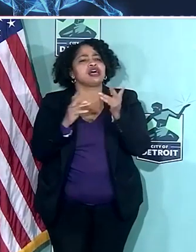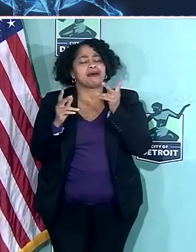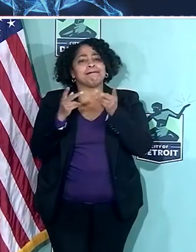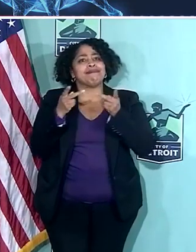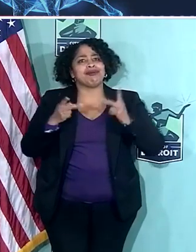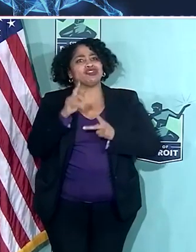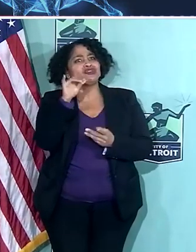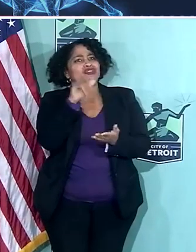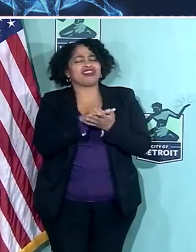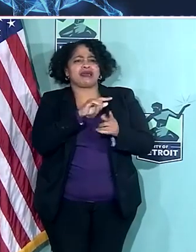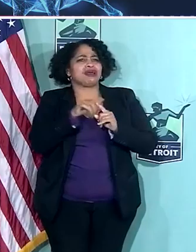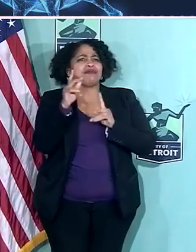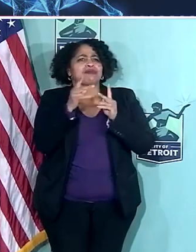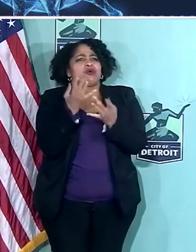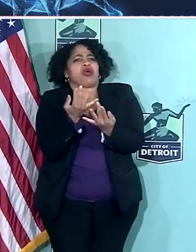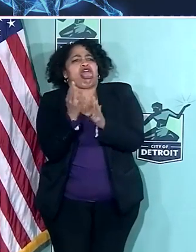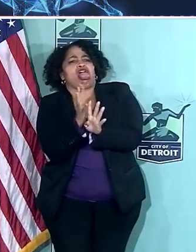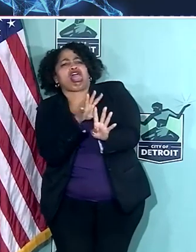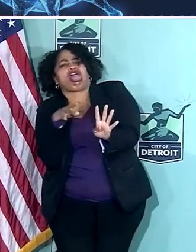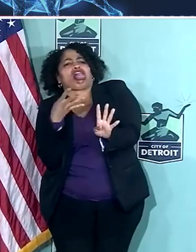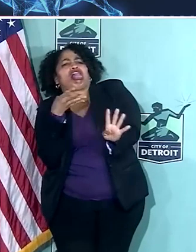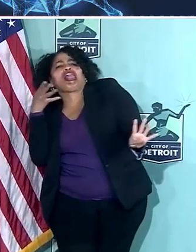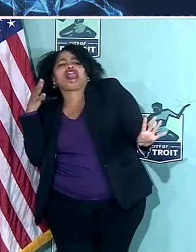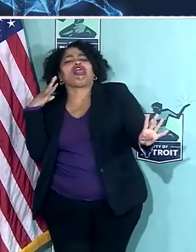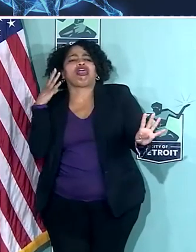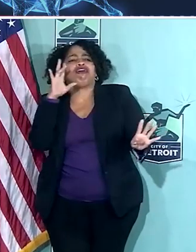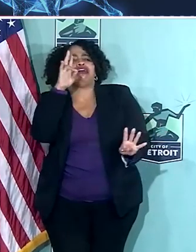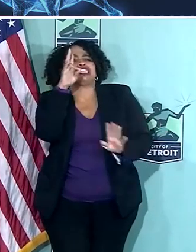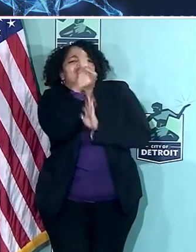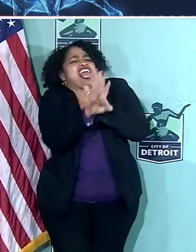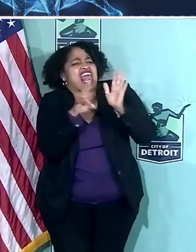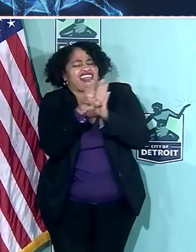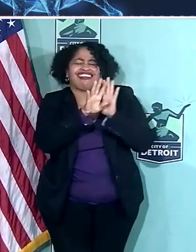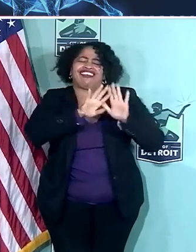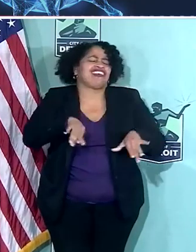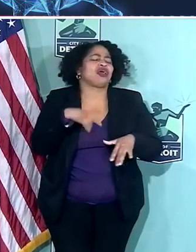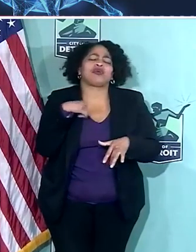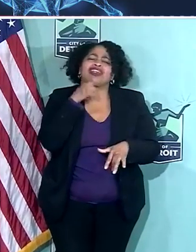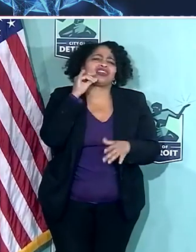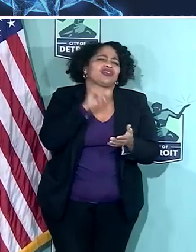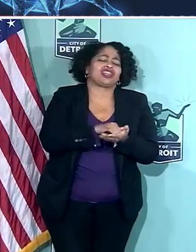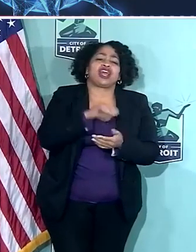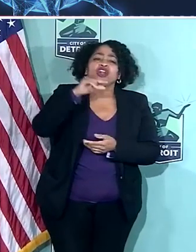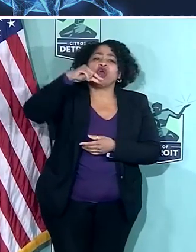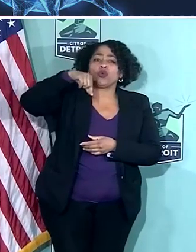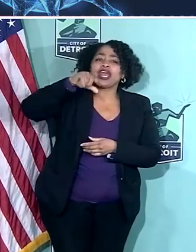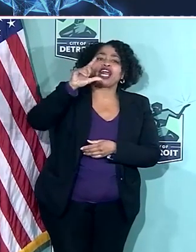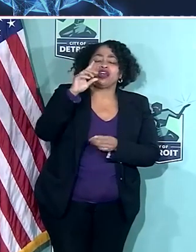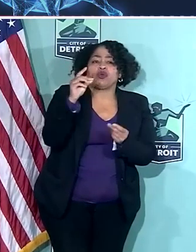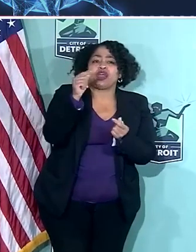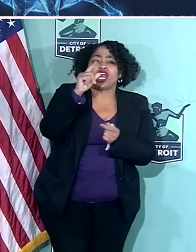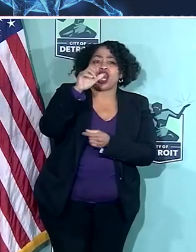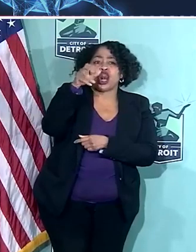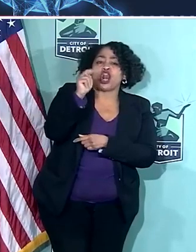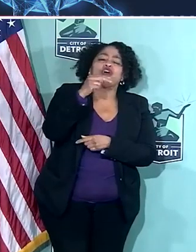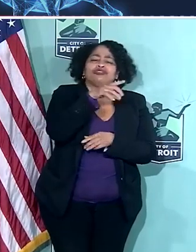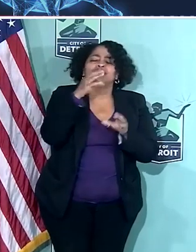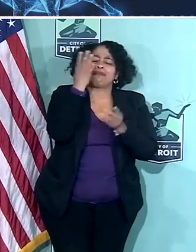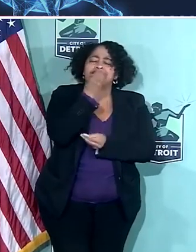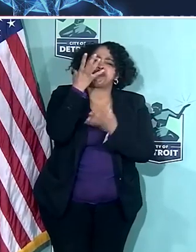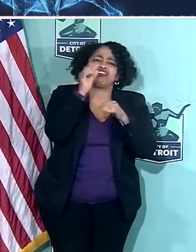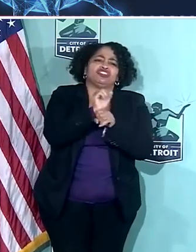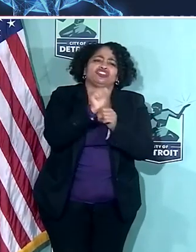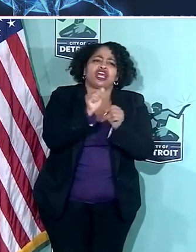7-hour waits, people in their cars. We haven't had that problem. Quicken has done such a beautiful job with the appointment process. But you can